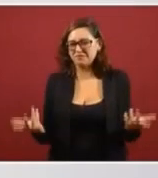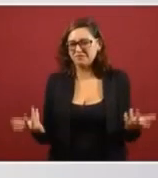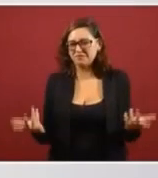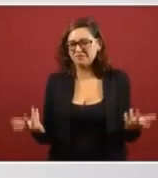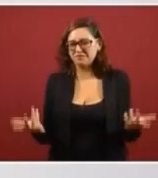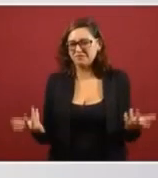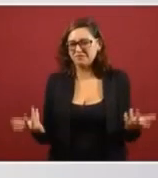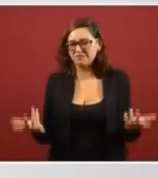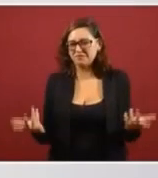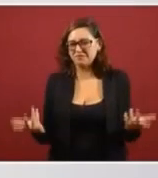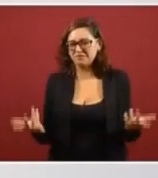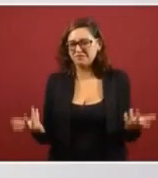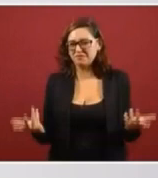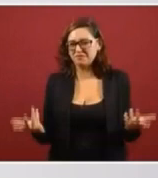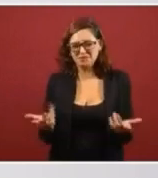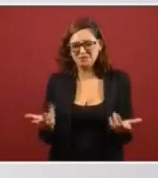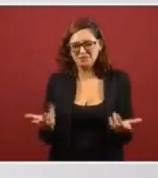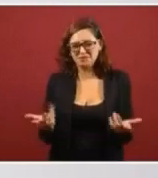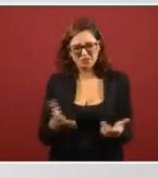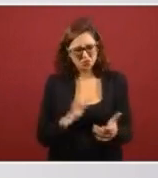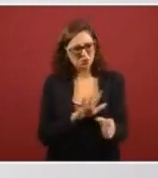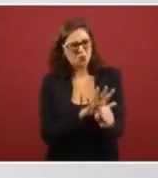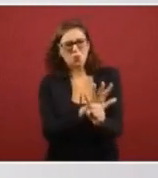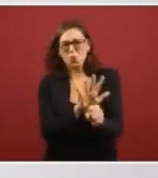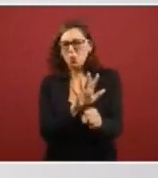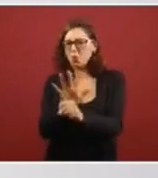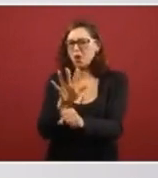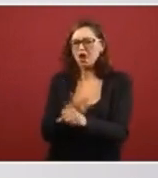because nowhere in the world